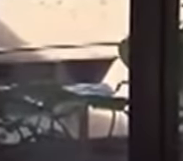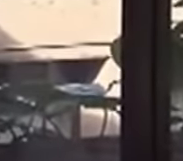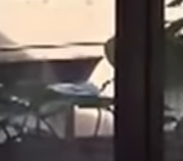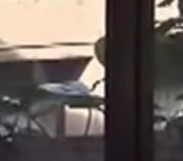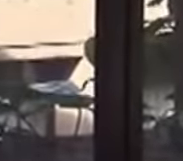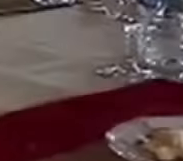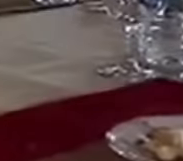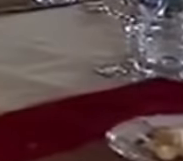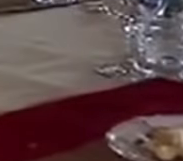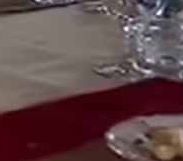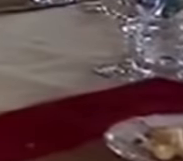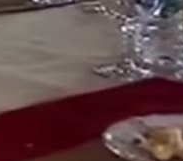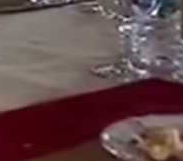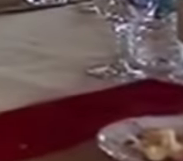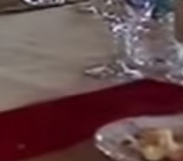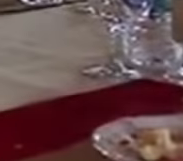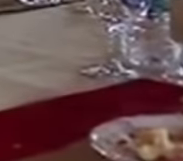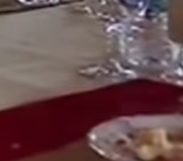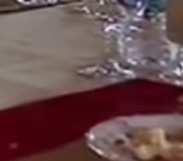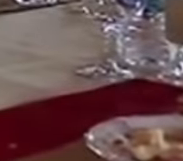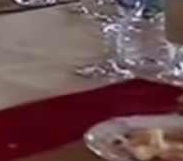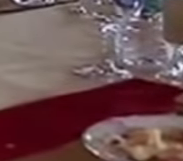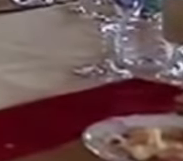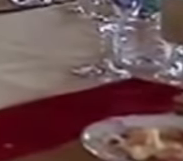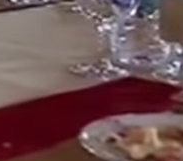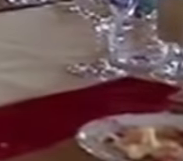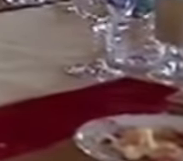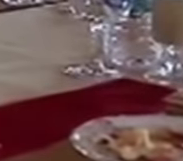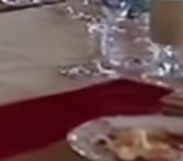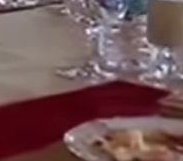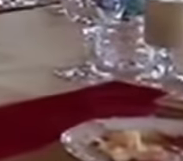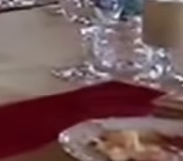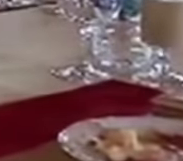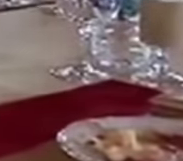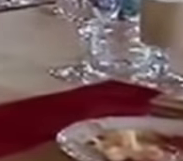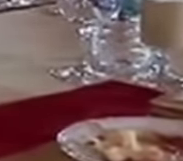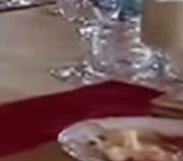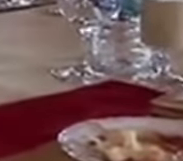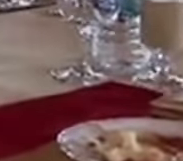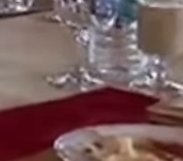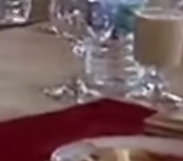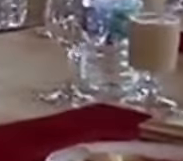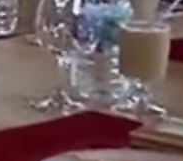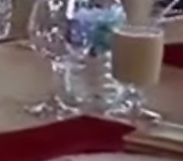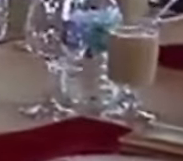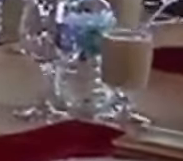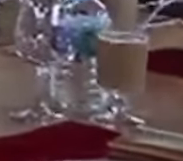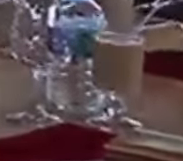This is Lower.